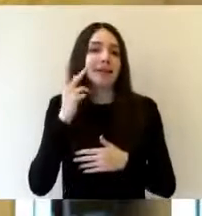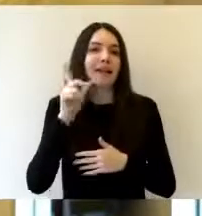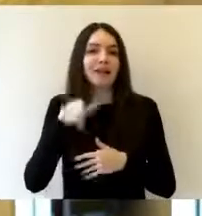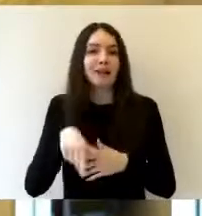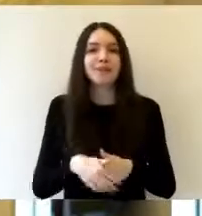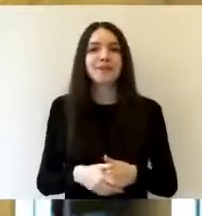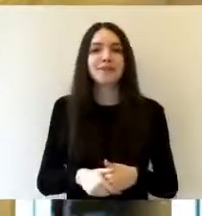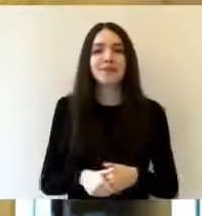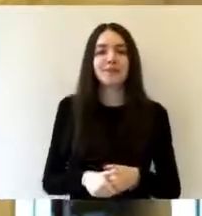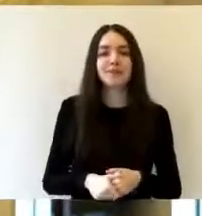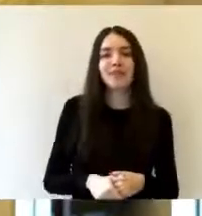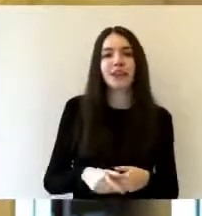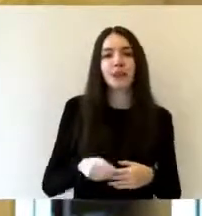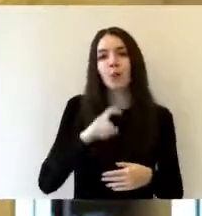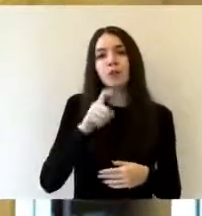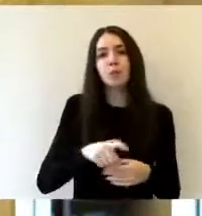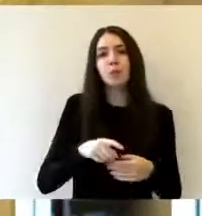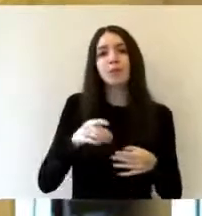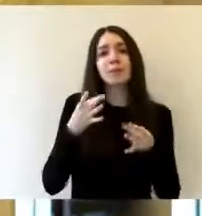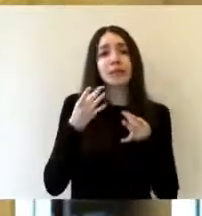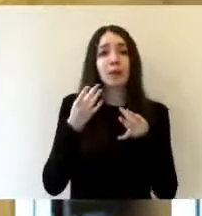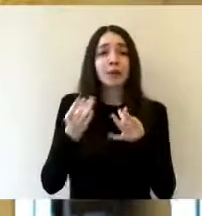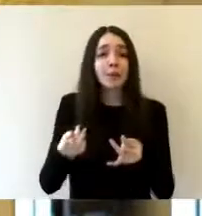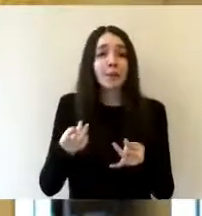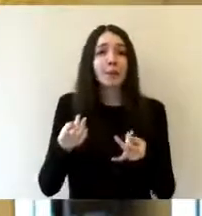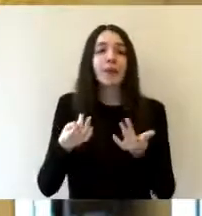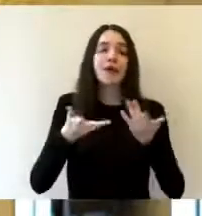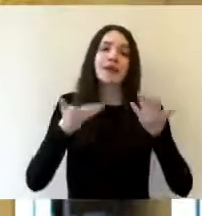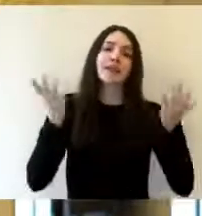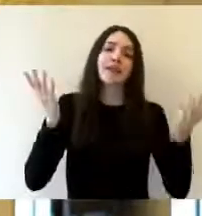it's going to be so smooth, too. Anyway, you know how we roll here.